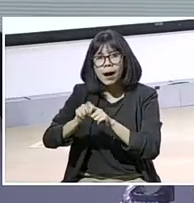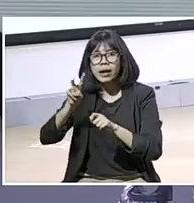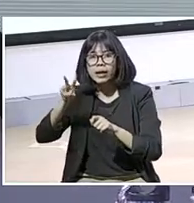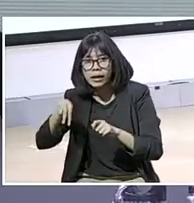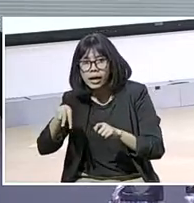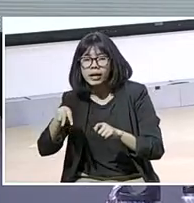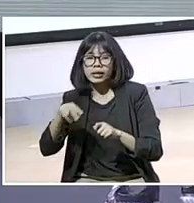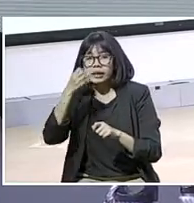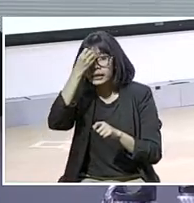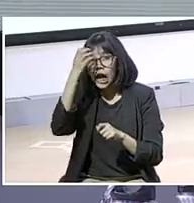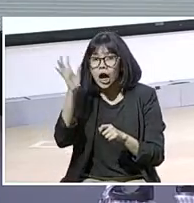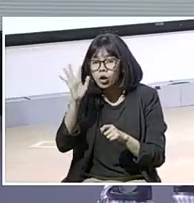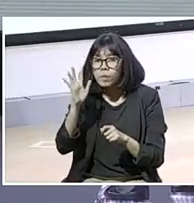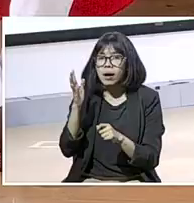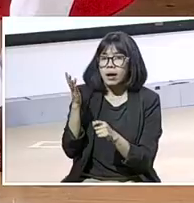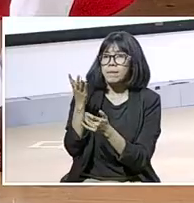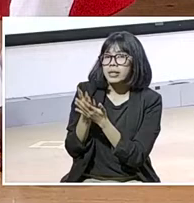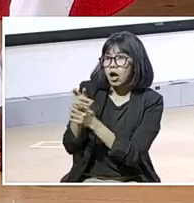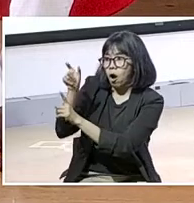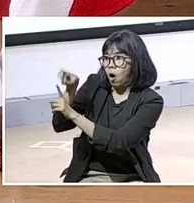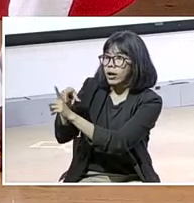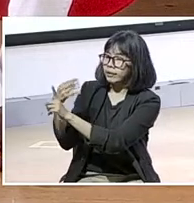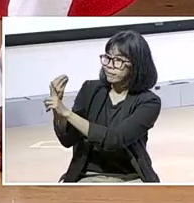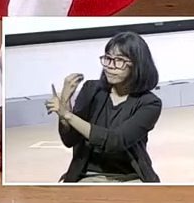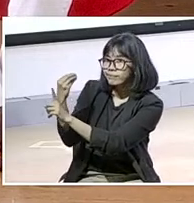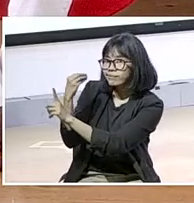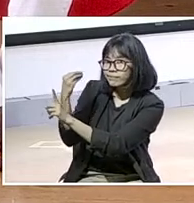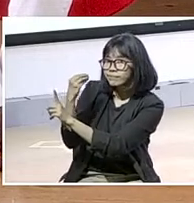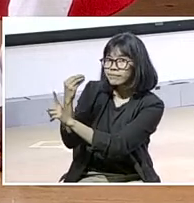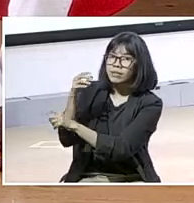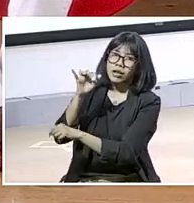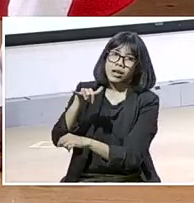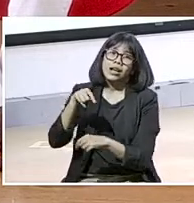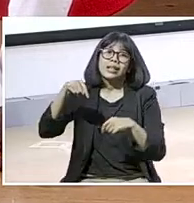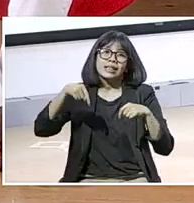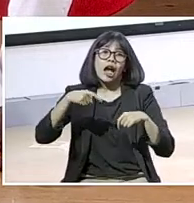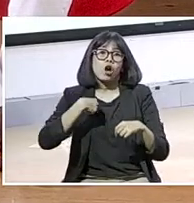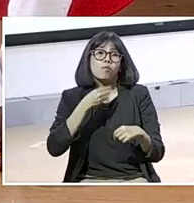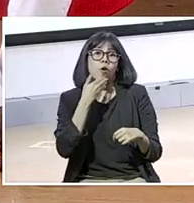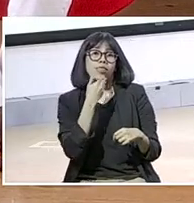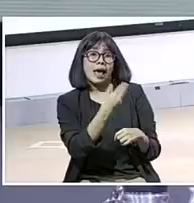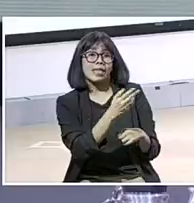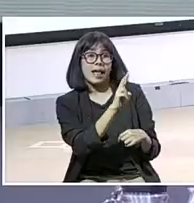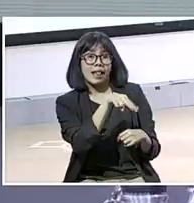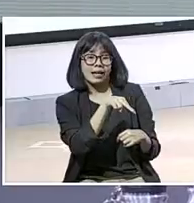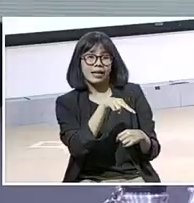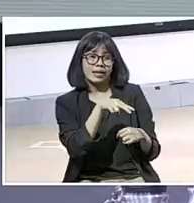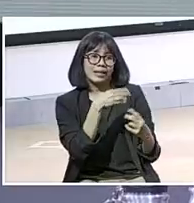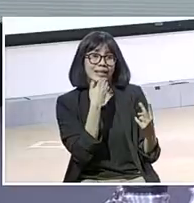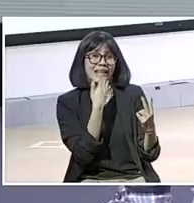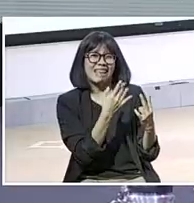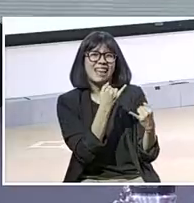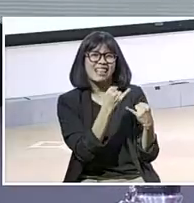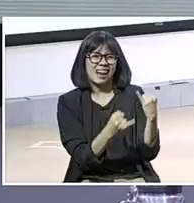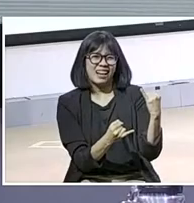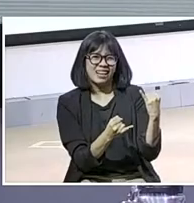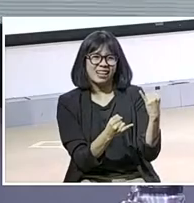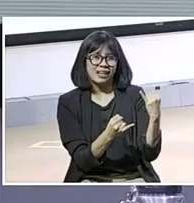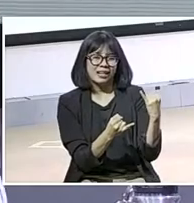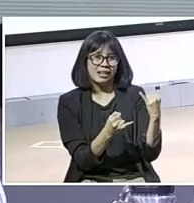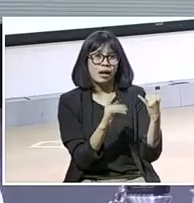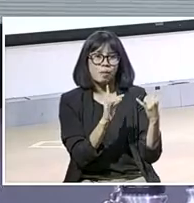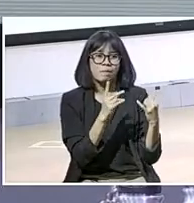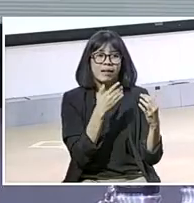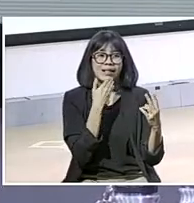that mistake, because it's going to make you a better person at the end of the day. So I have one more question before we give the